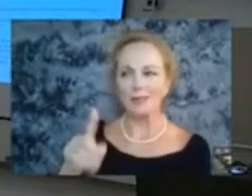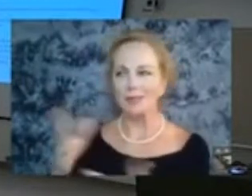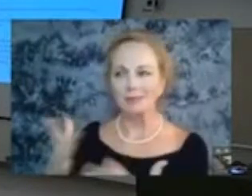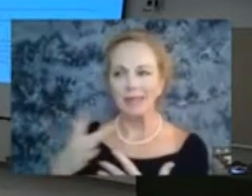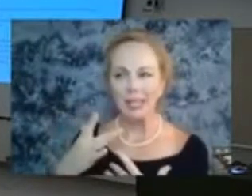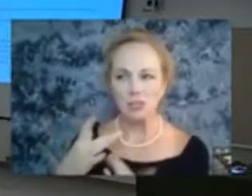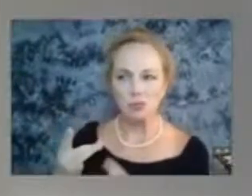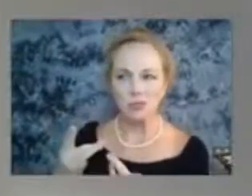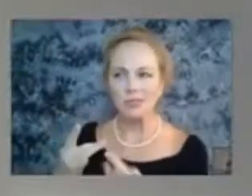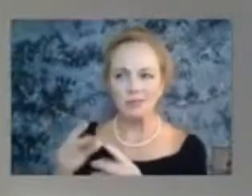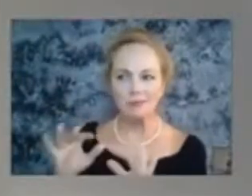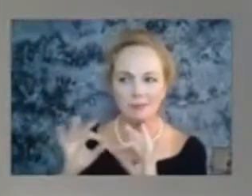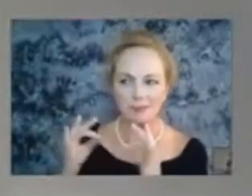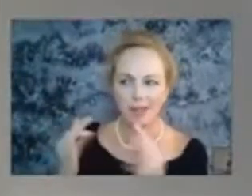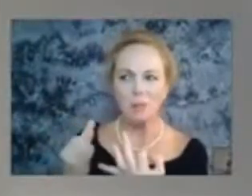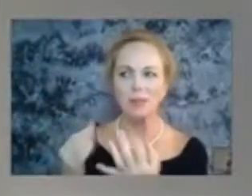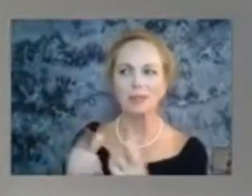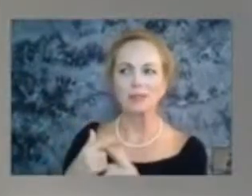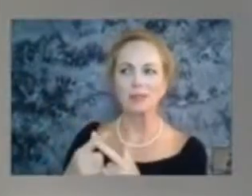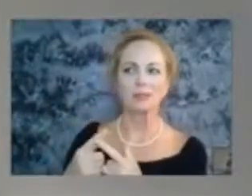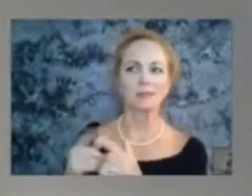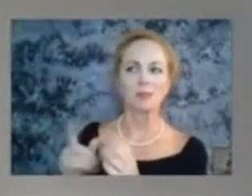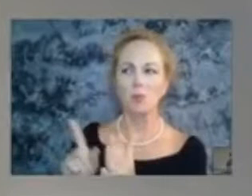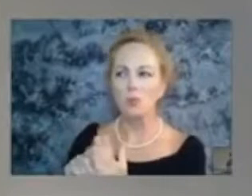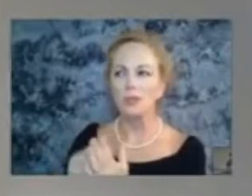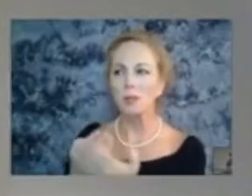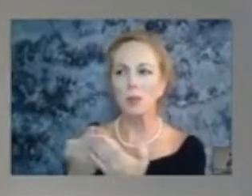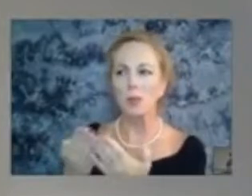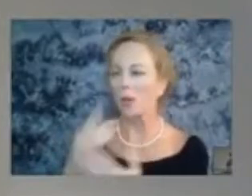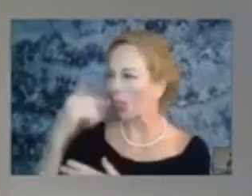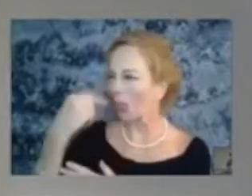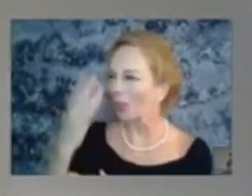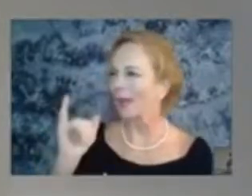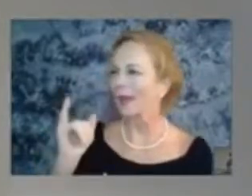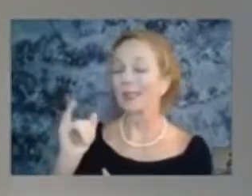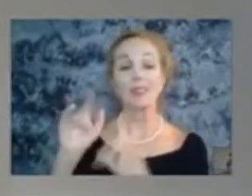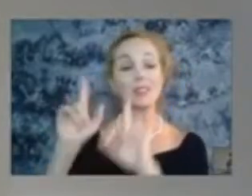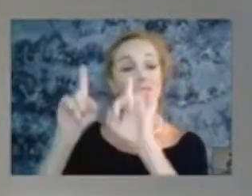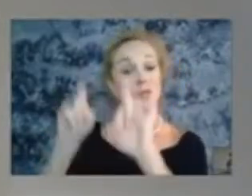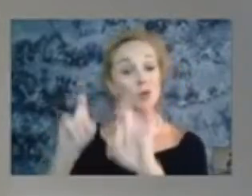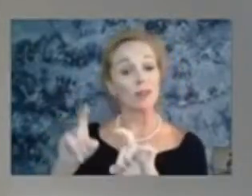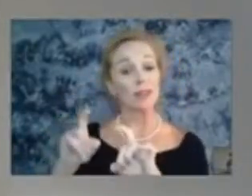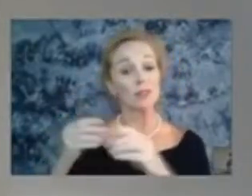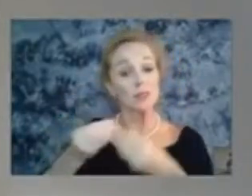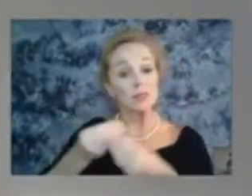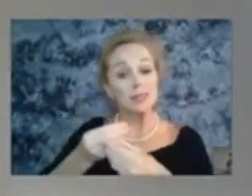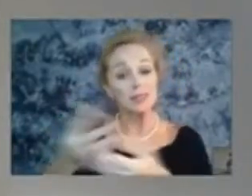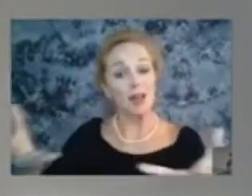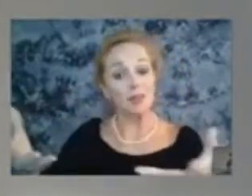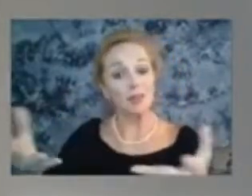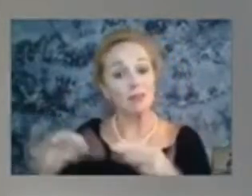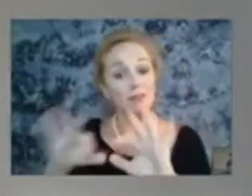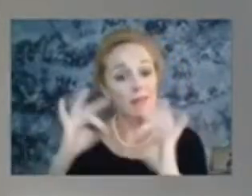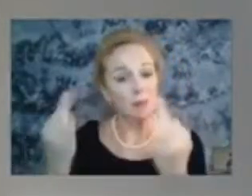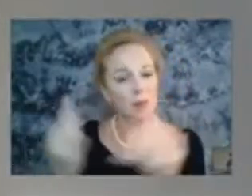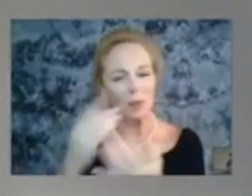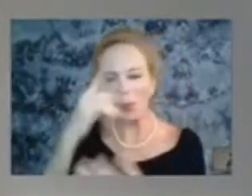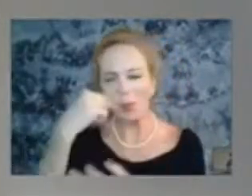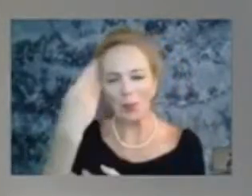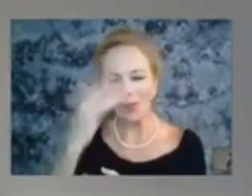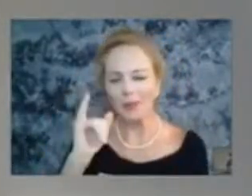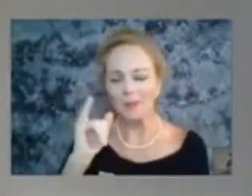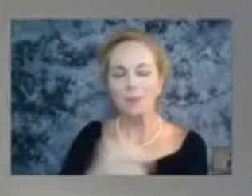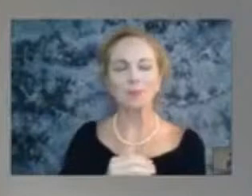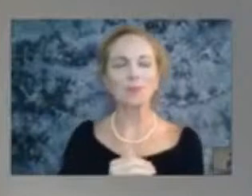just give me a time frame on that and like what it's going to look like with these surveys that we're giving out to families? It may not look at like a survey. It could be a Connect